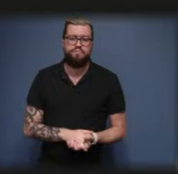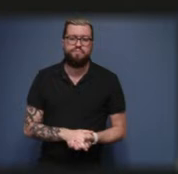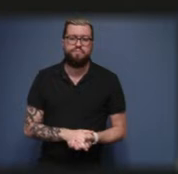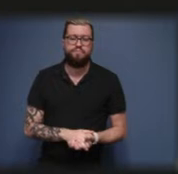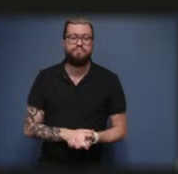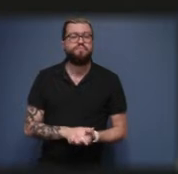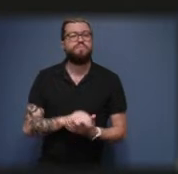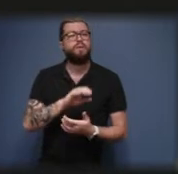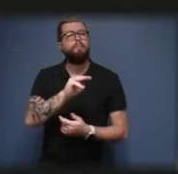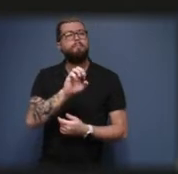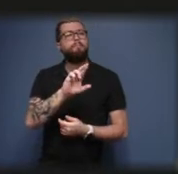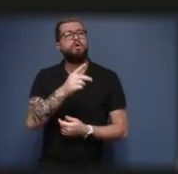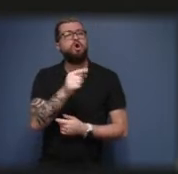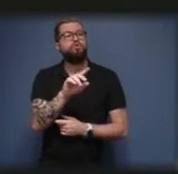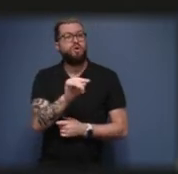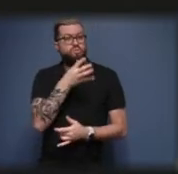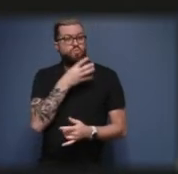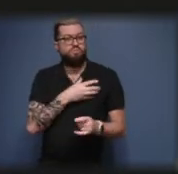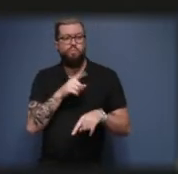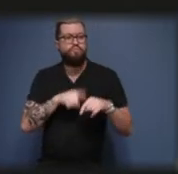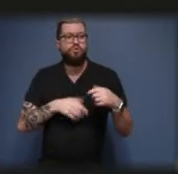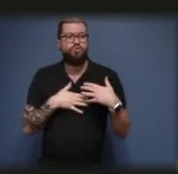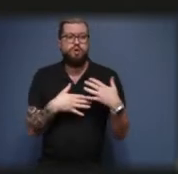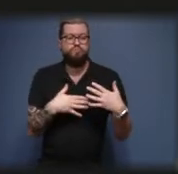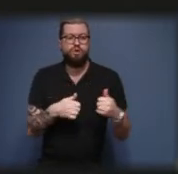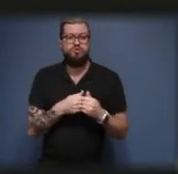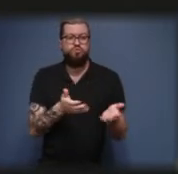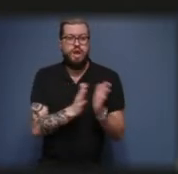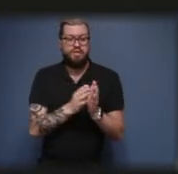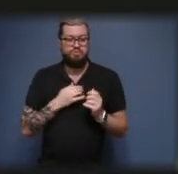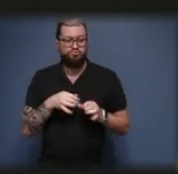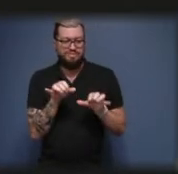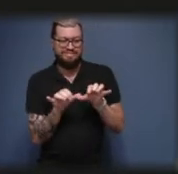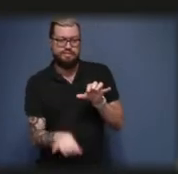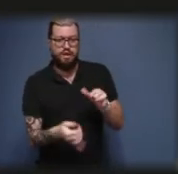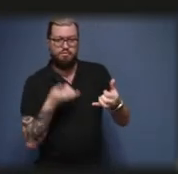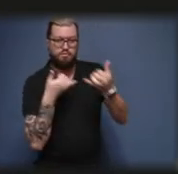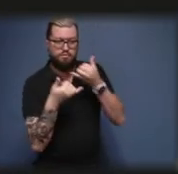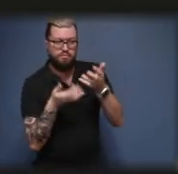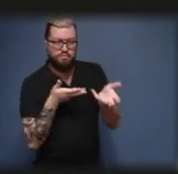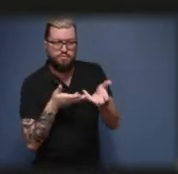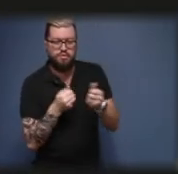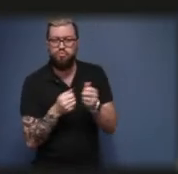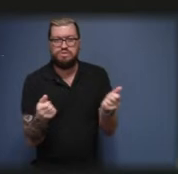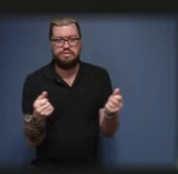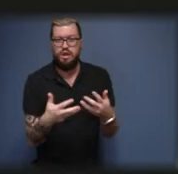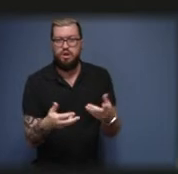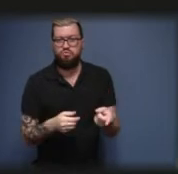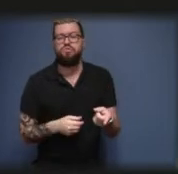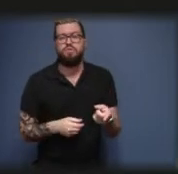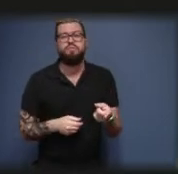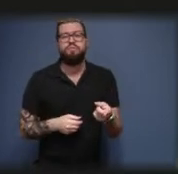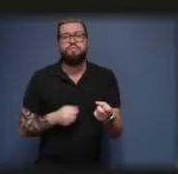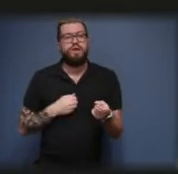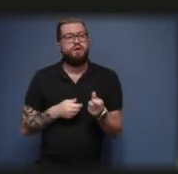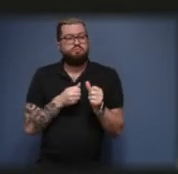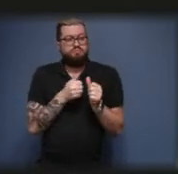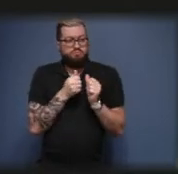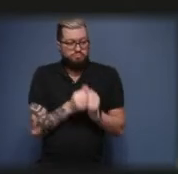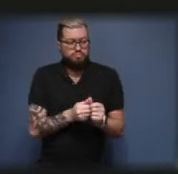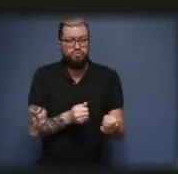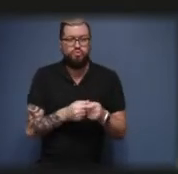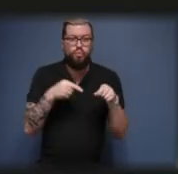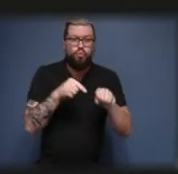Margaret, you couldn't breathe and asked me to stay because you were scared. I was with you while you took your